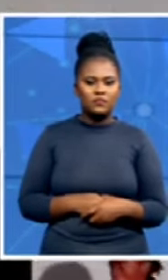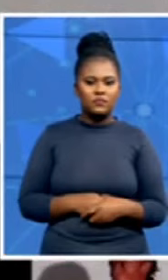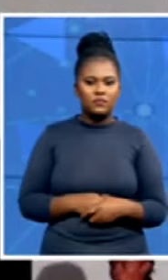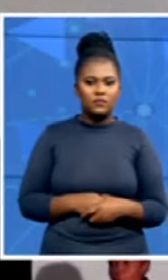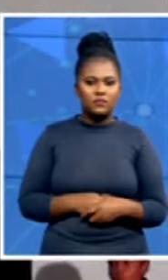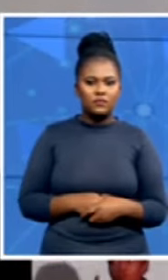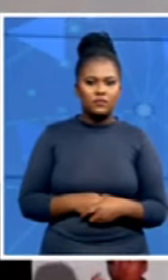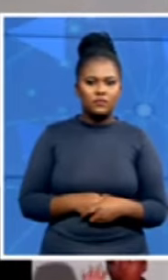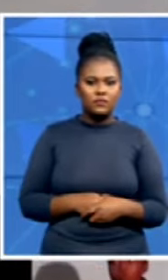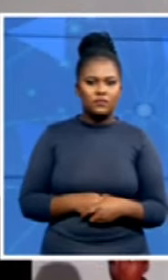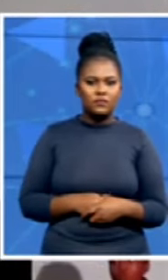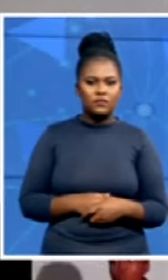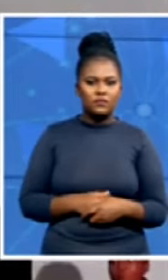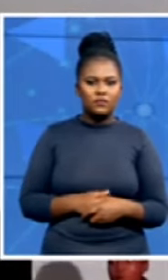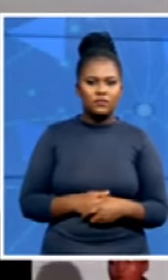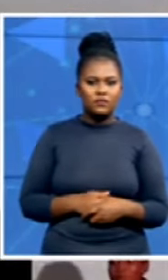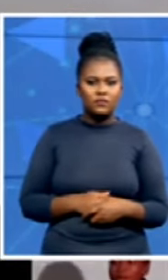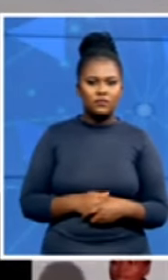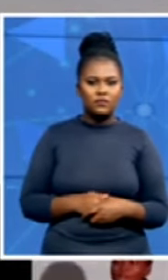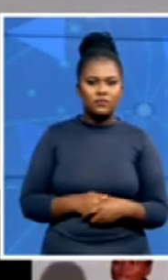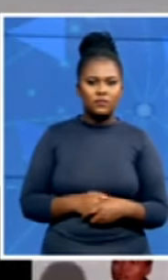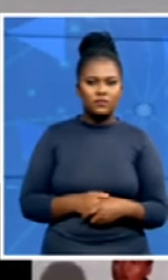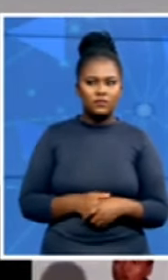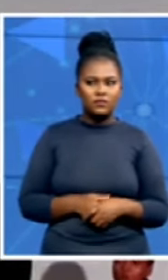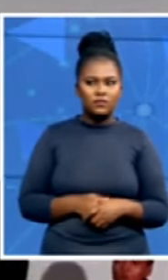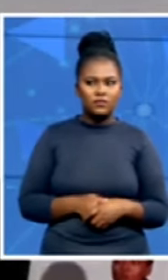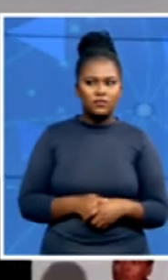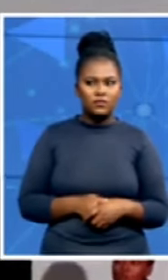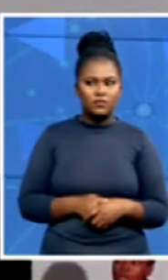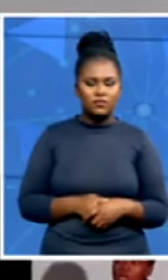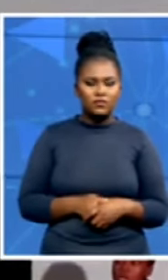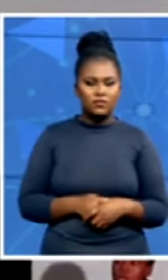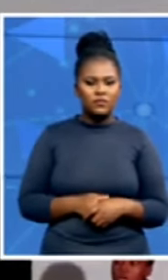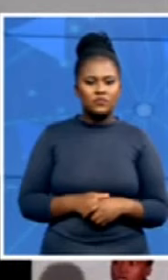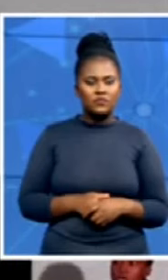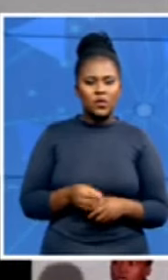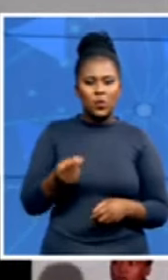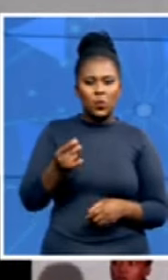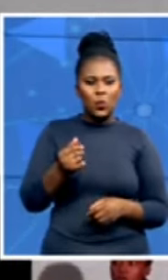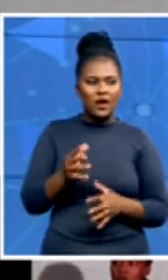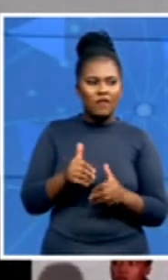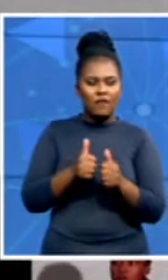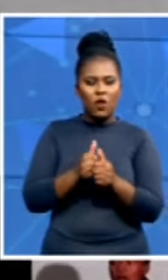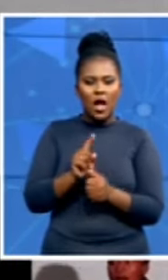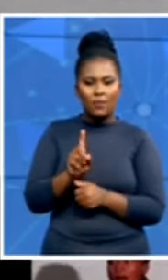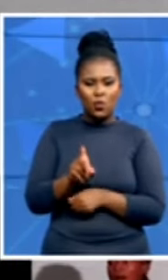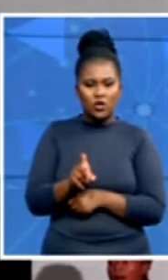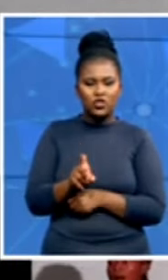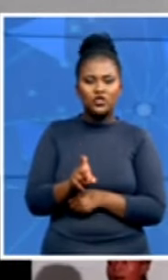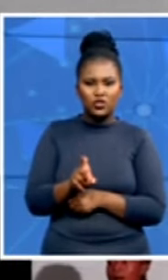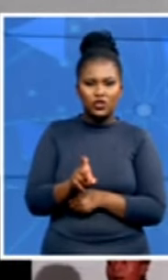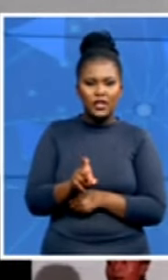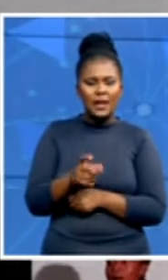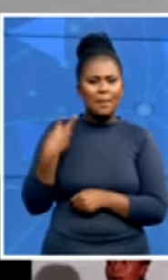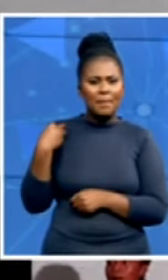Yes, no, it's just a quick follow-up question, because Yeah, Minister, I think